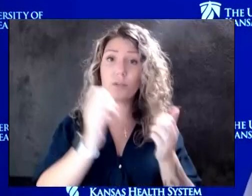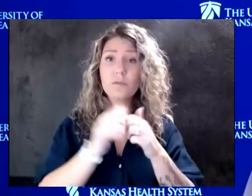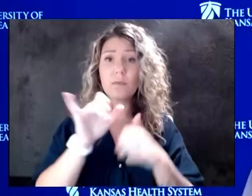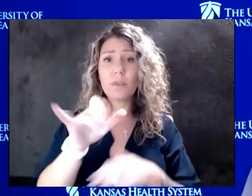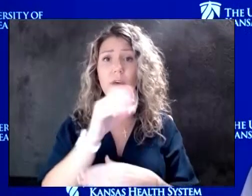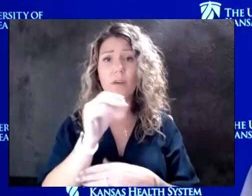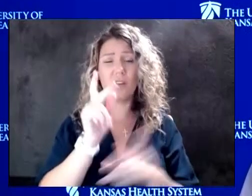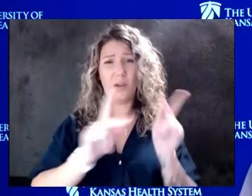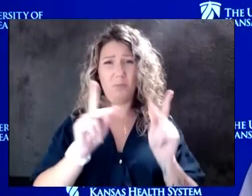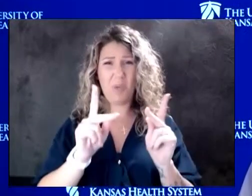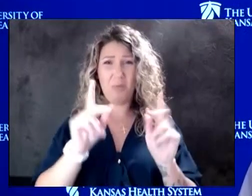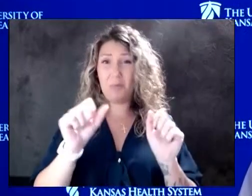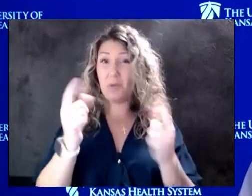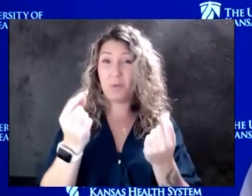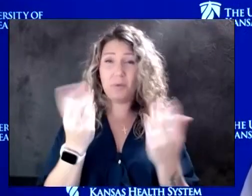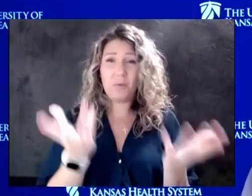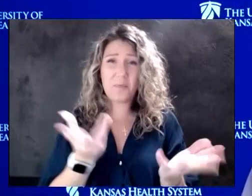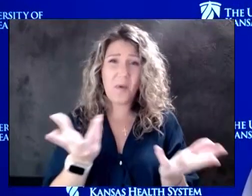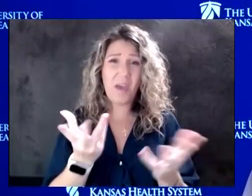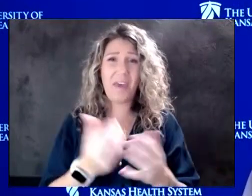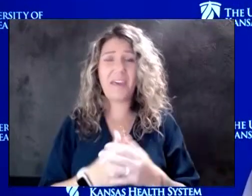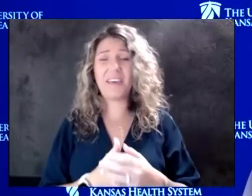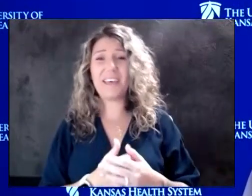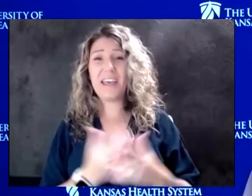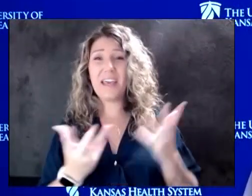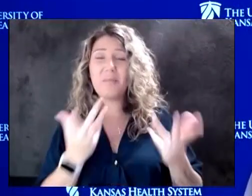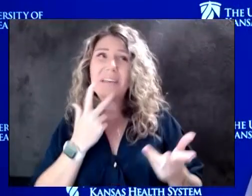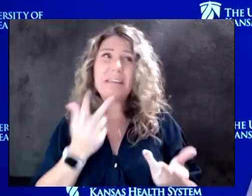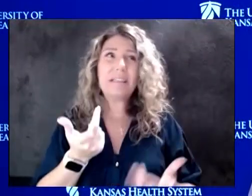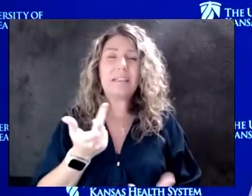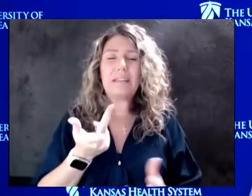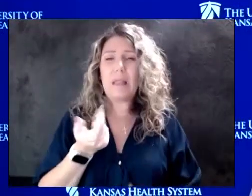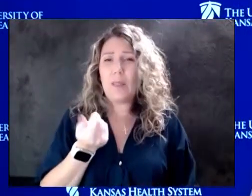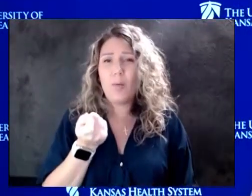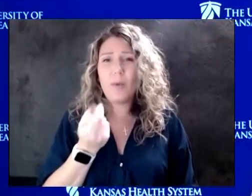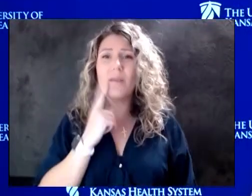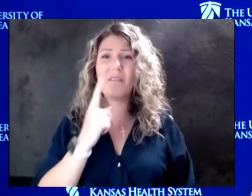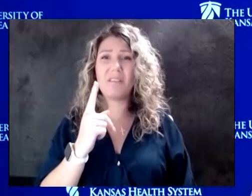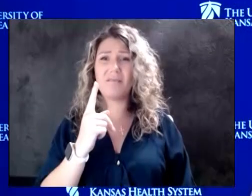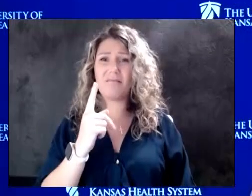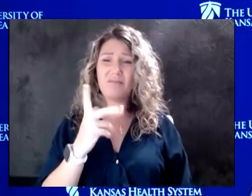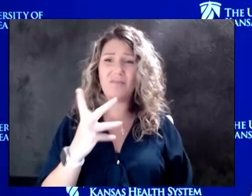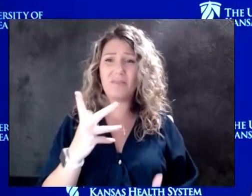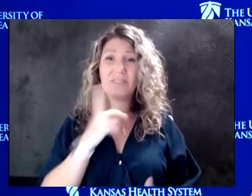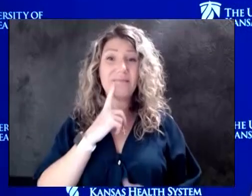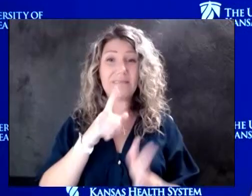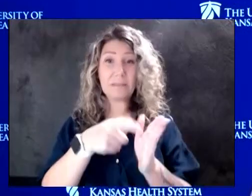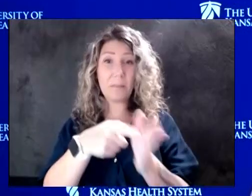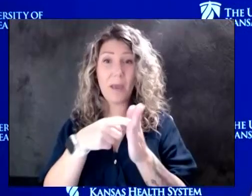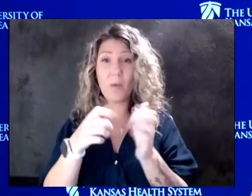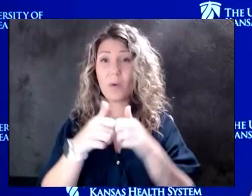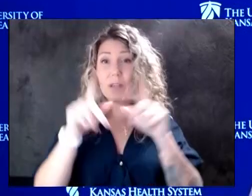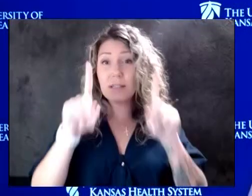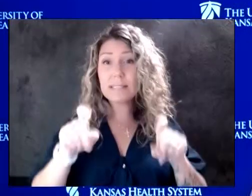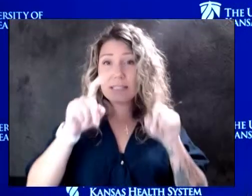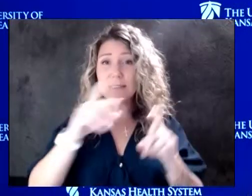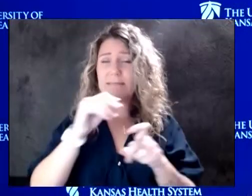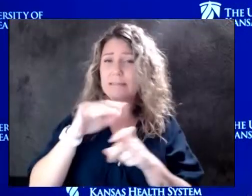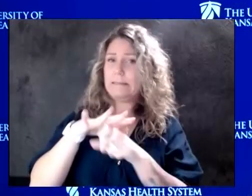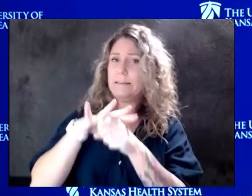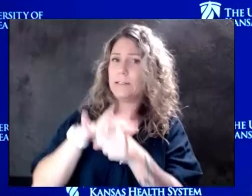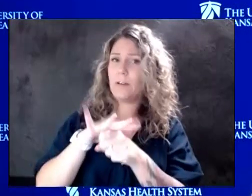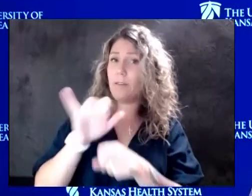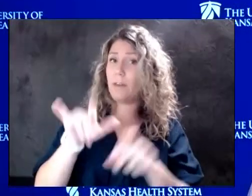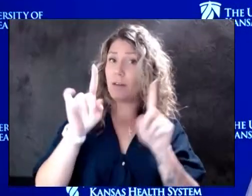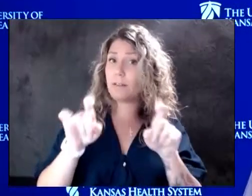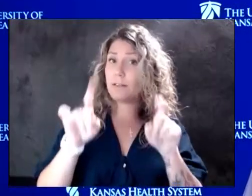does this, and it kind of forays into Dr. Liesman a little bit, but does this boost demand on testing and strain that demand? You know,